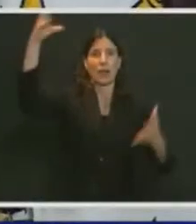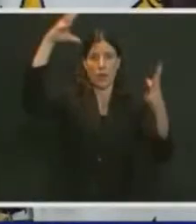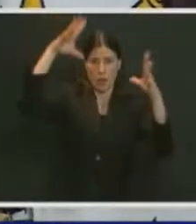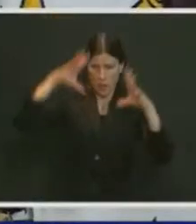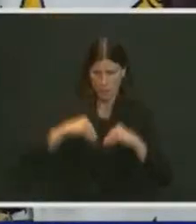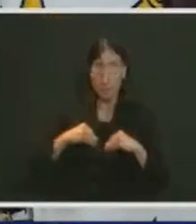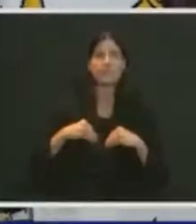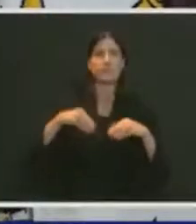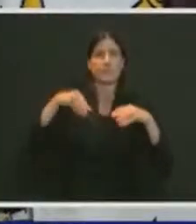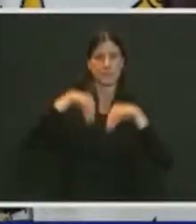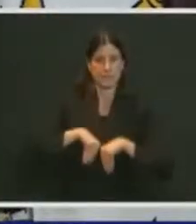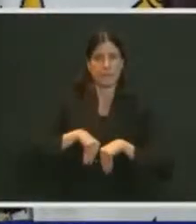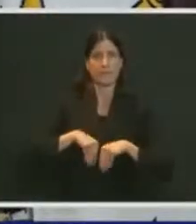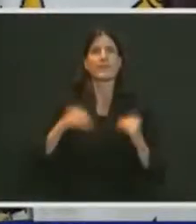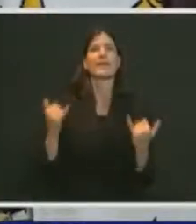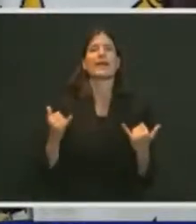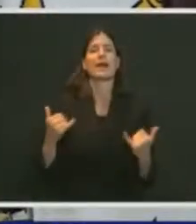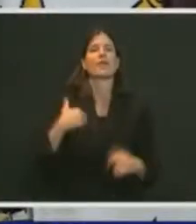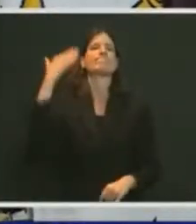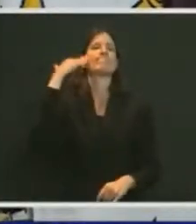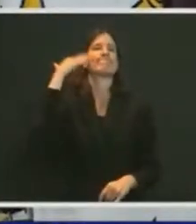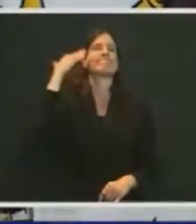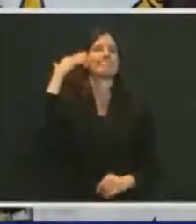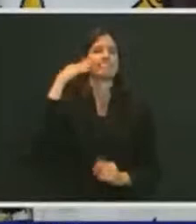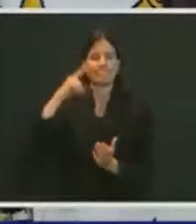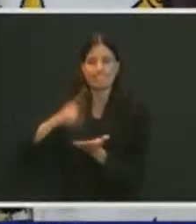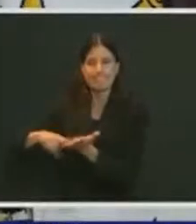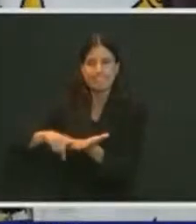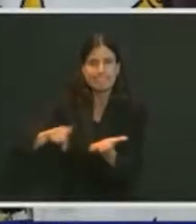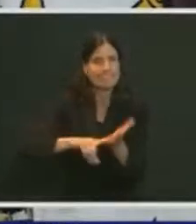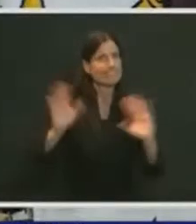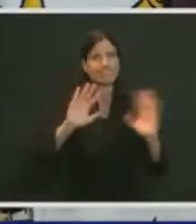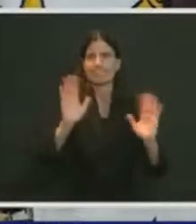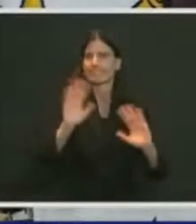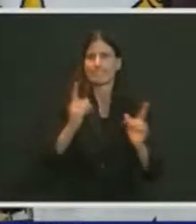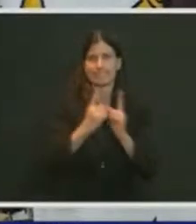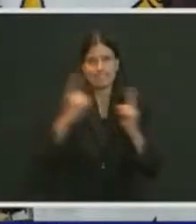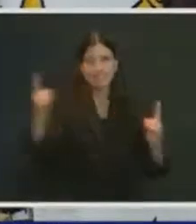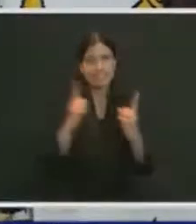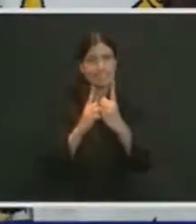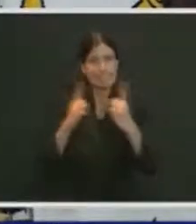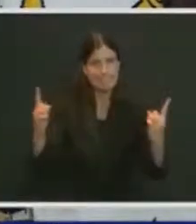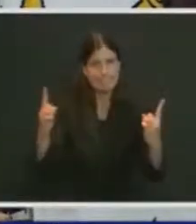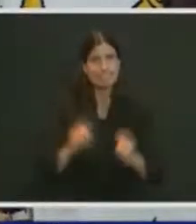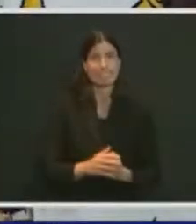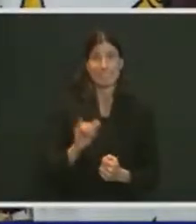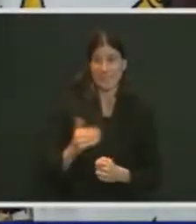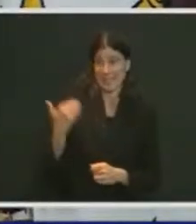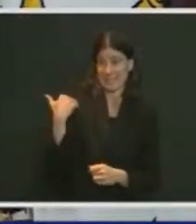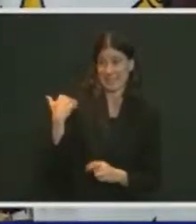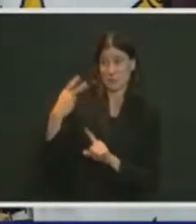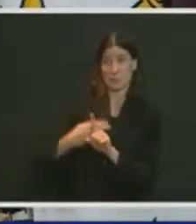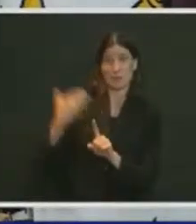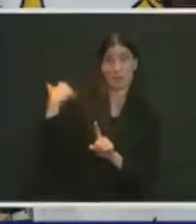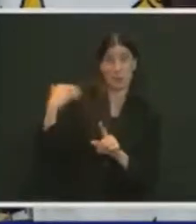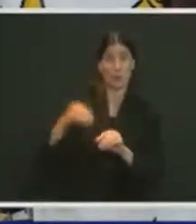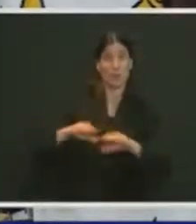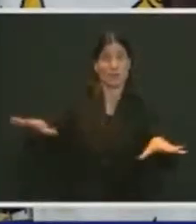we need to, staying home when we're sick. We certainly weren't doing testing and getting folks immediately into isolation. We weren't mask